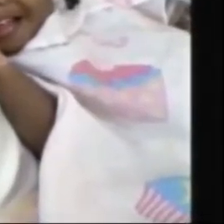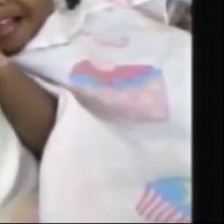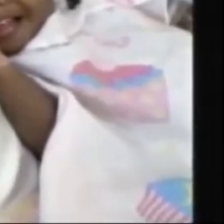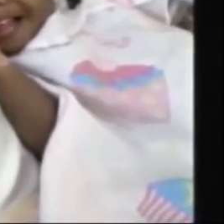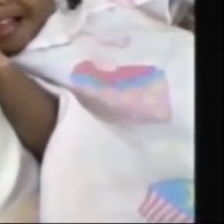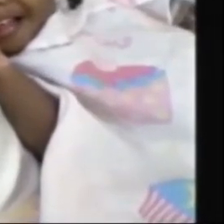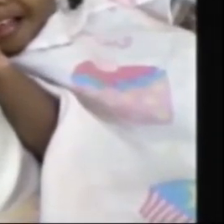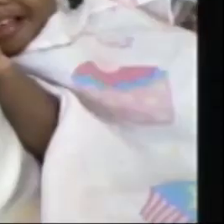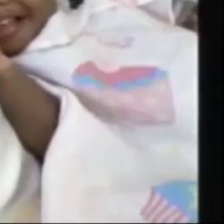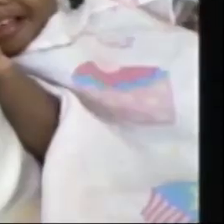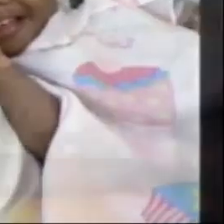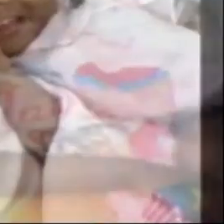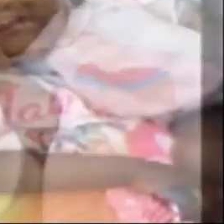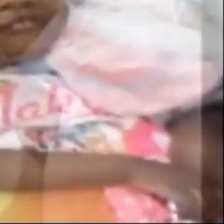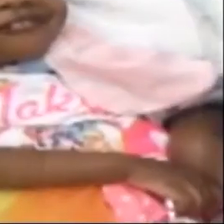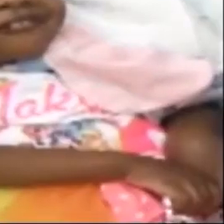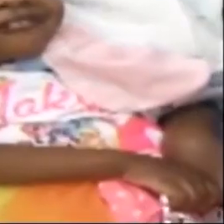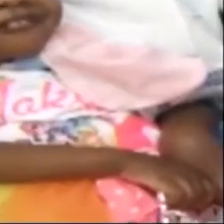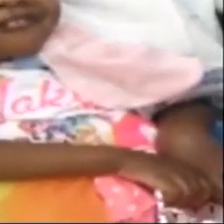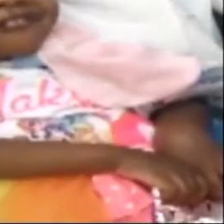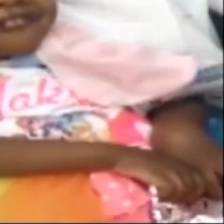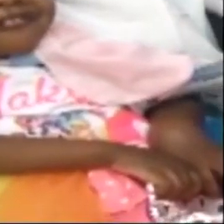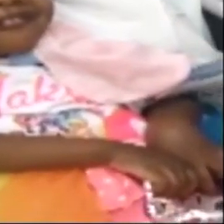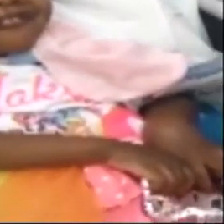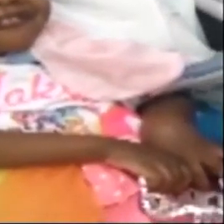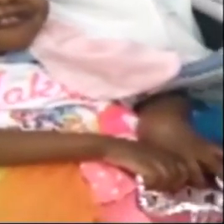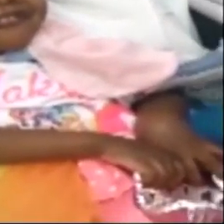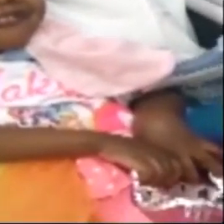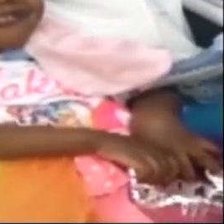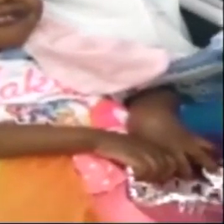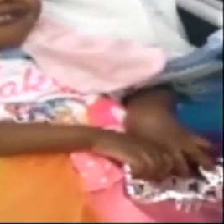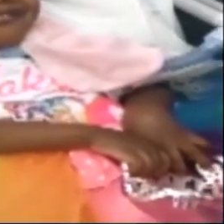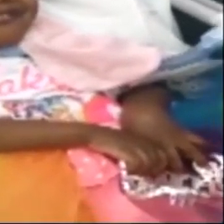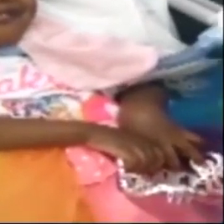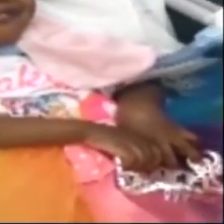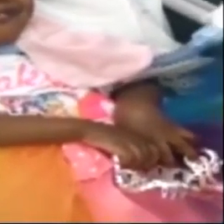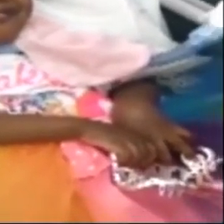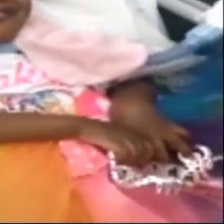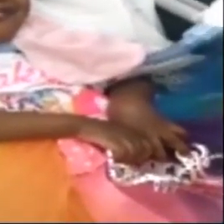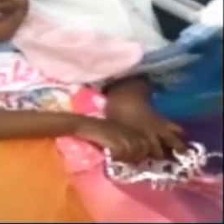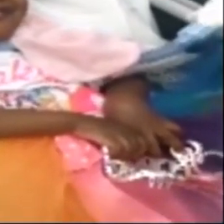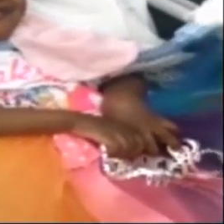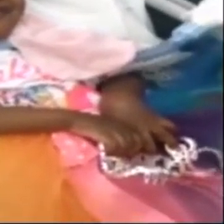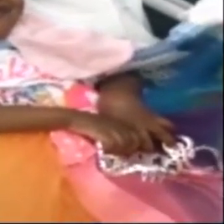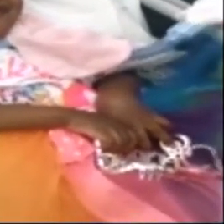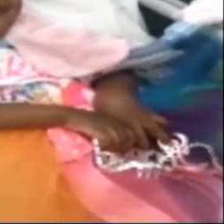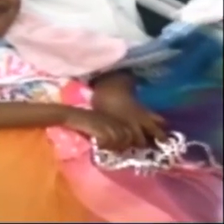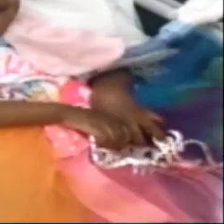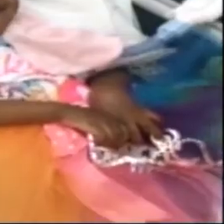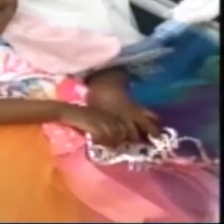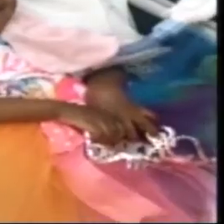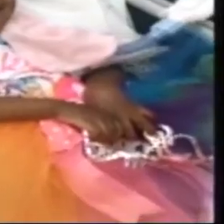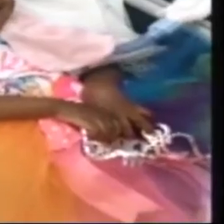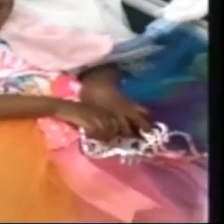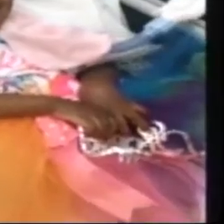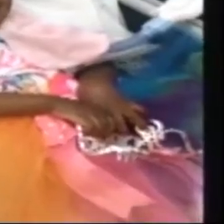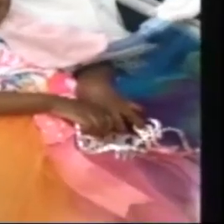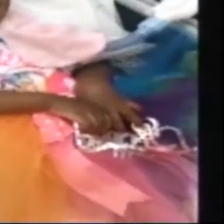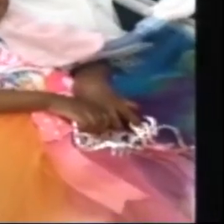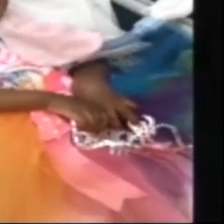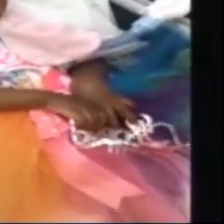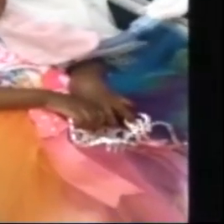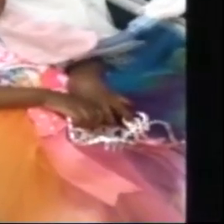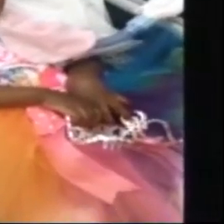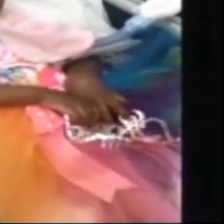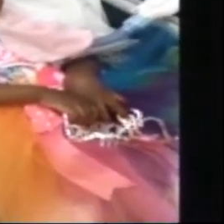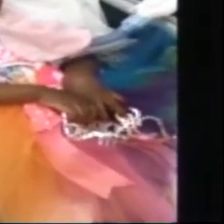they've raised enough money to send her overseas for treatment. Takila's father, Anthony, says the bubbly 2-year-old is